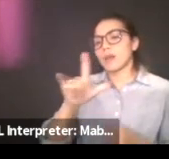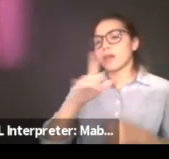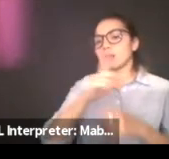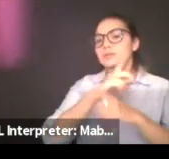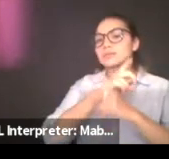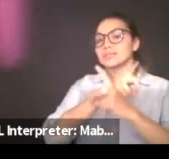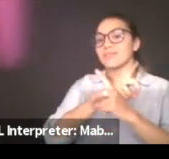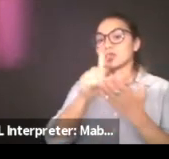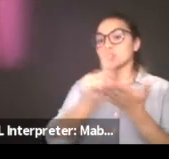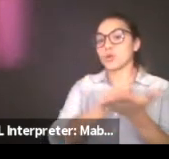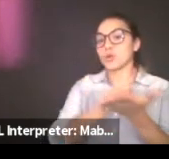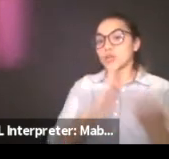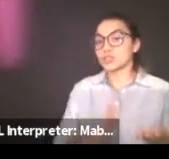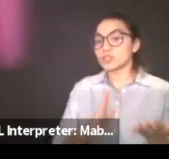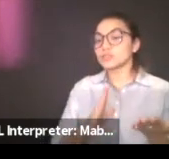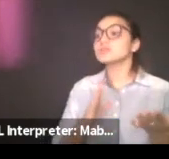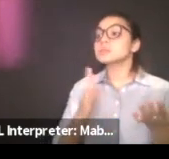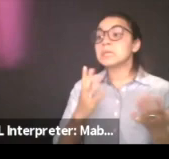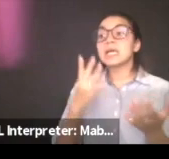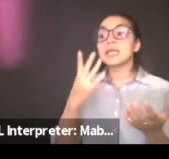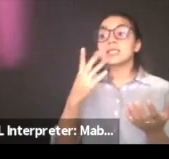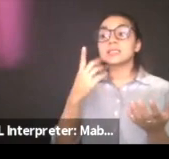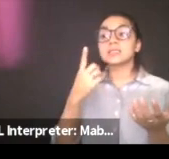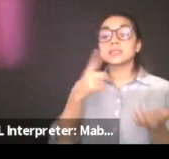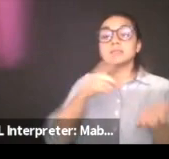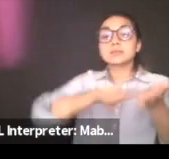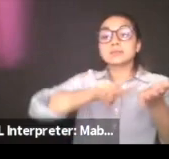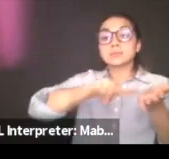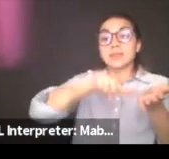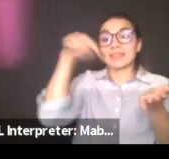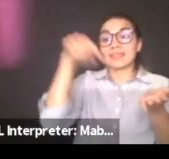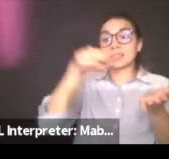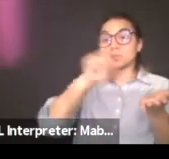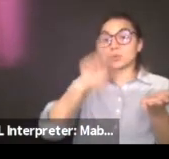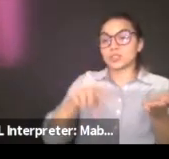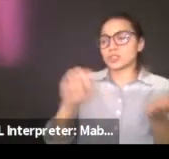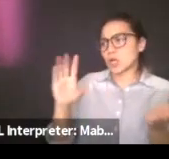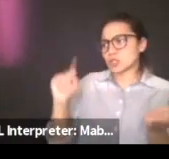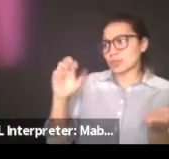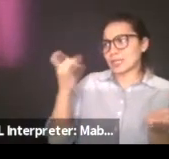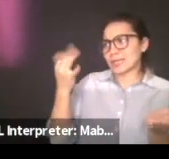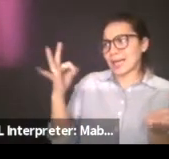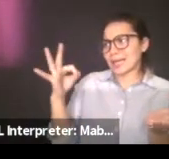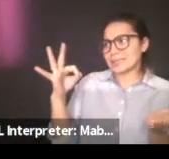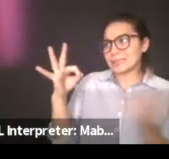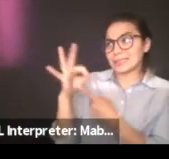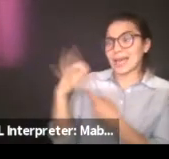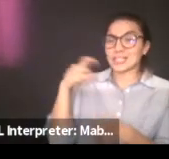actually engaging with this question October 19th. I should know this because I'm speaking on that panel.